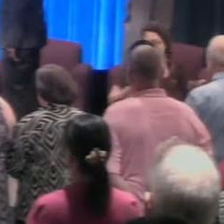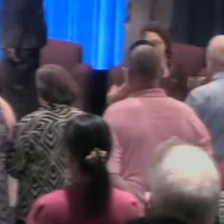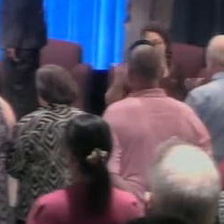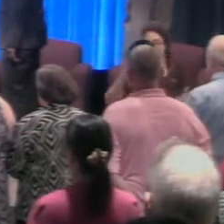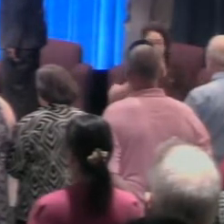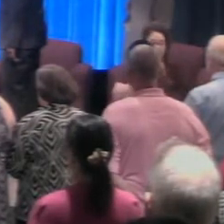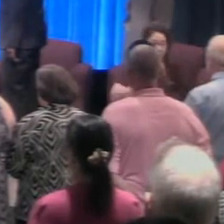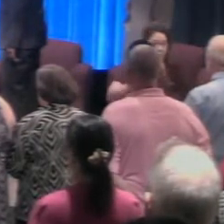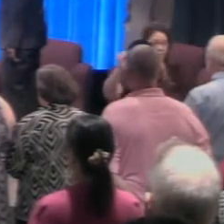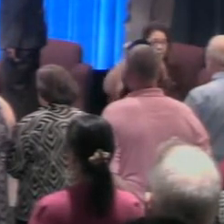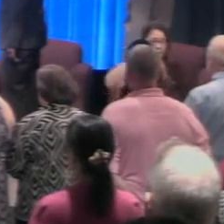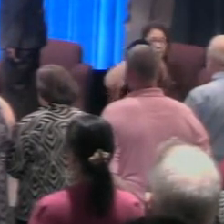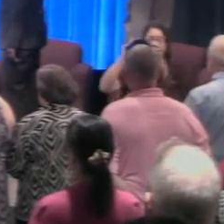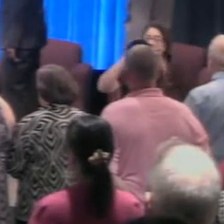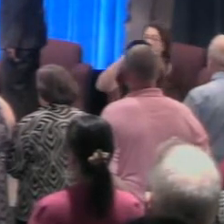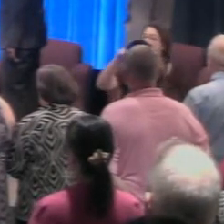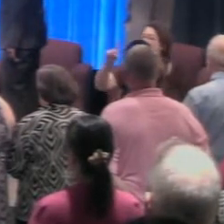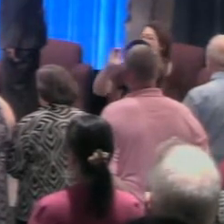and the